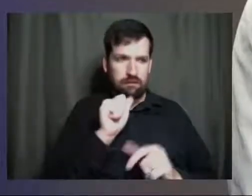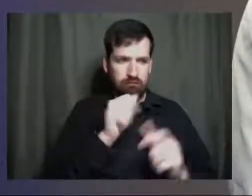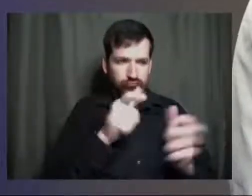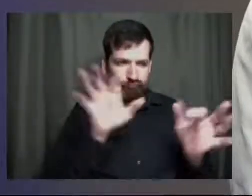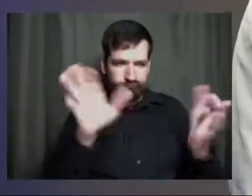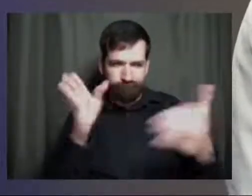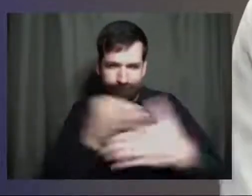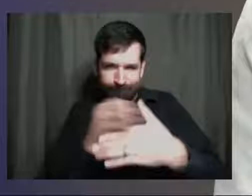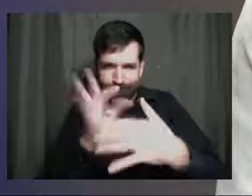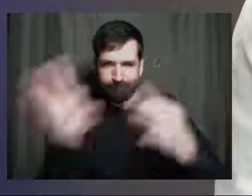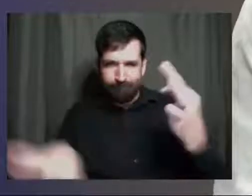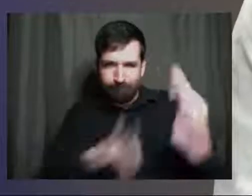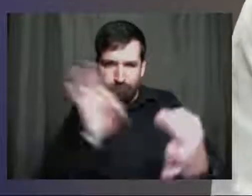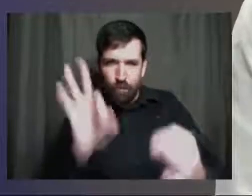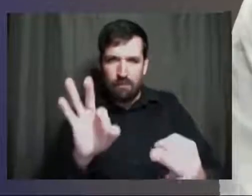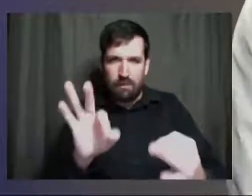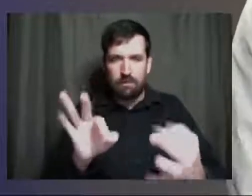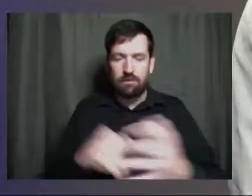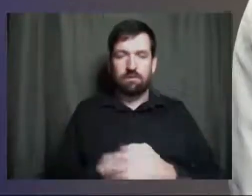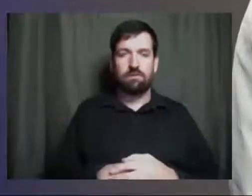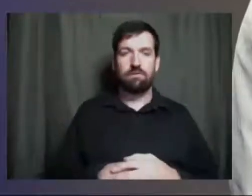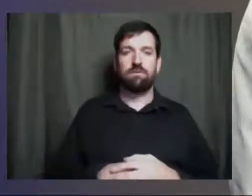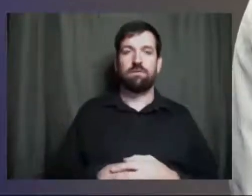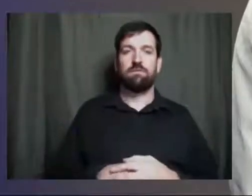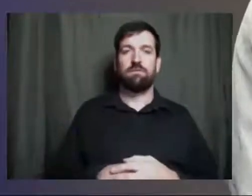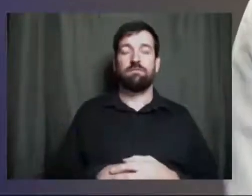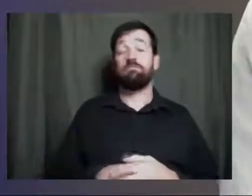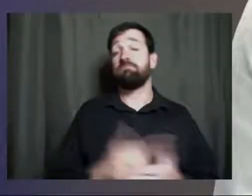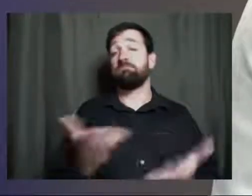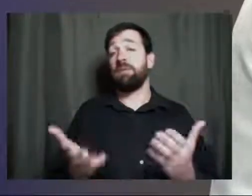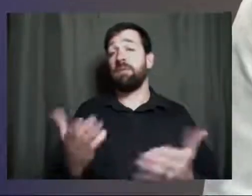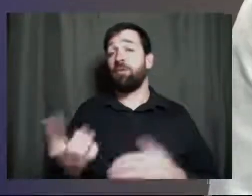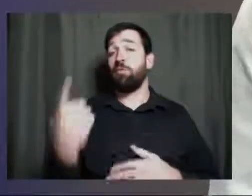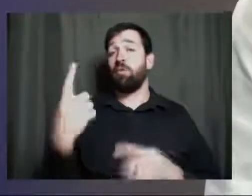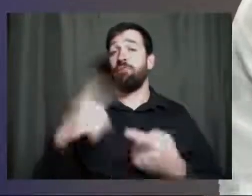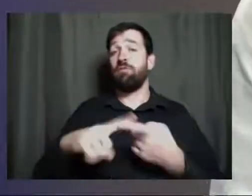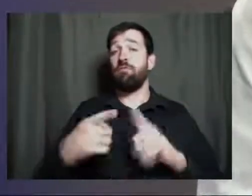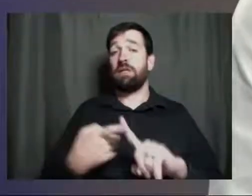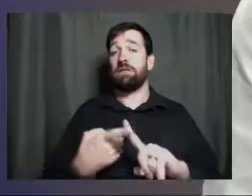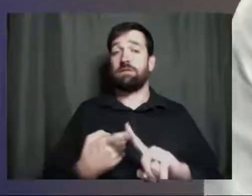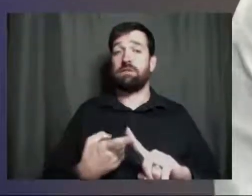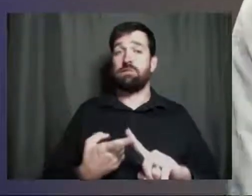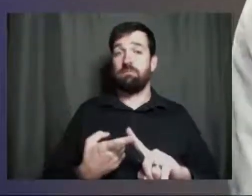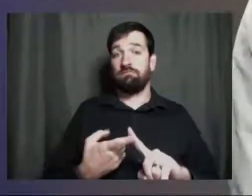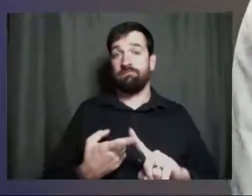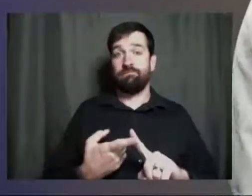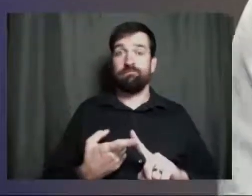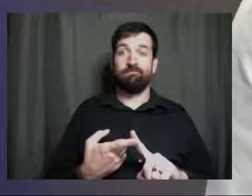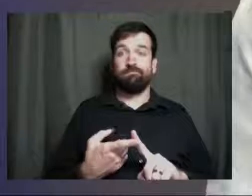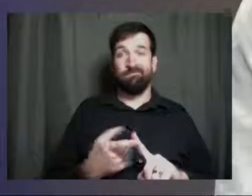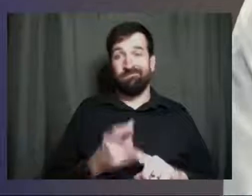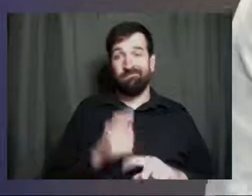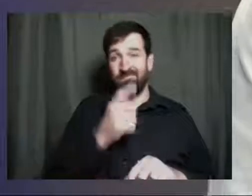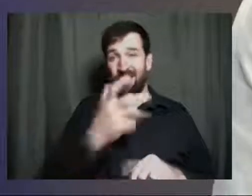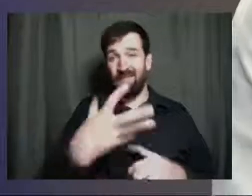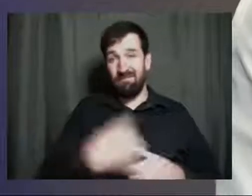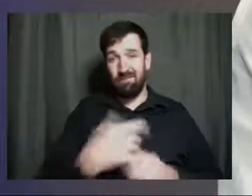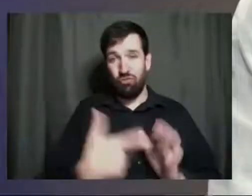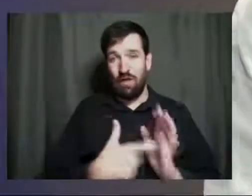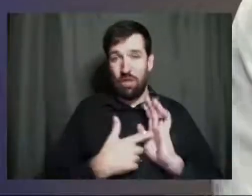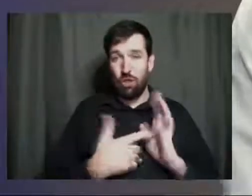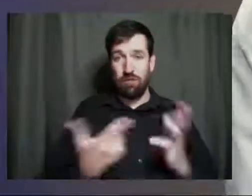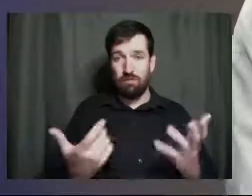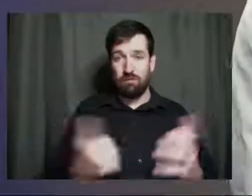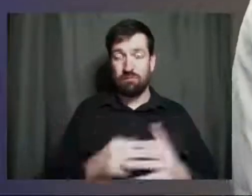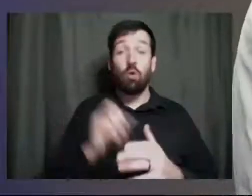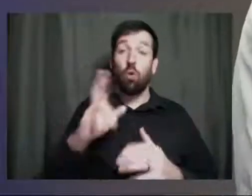so it very well may be that one of her friends fell, out of the criteria, or like I said, the criteria changed between